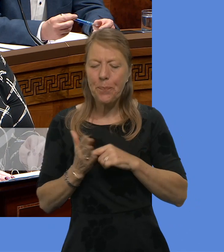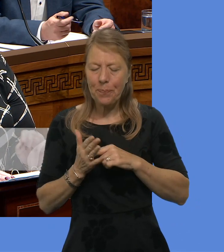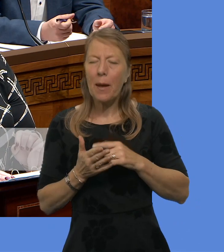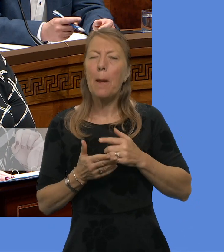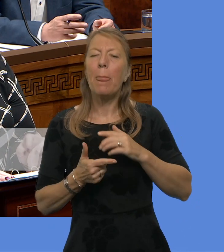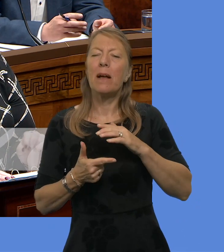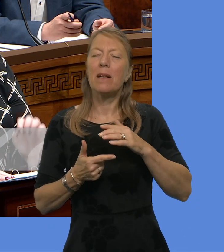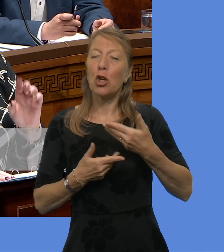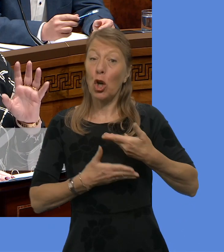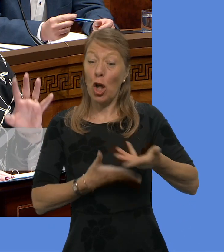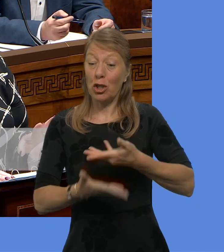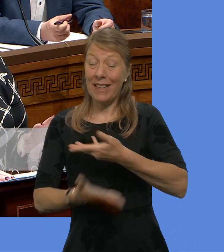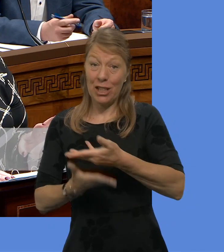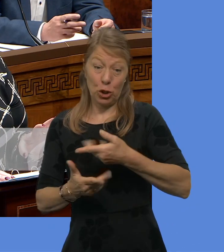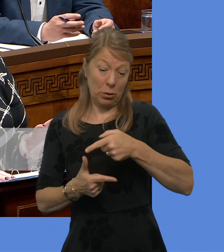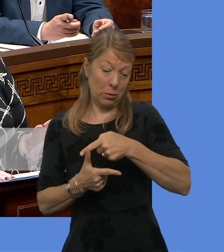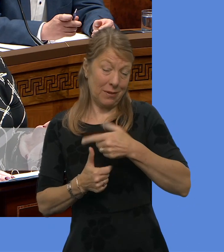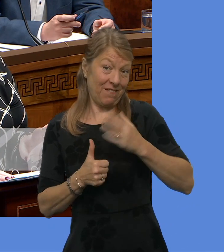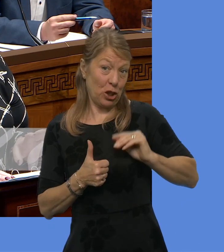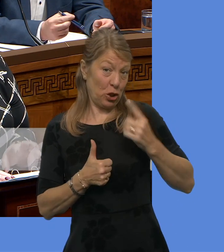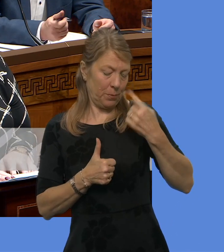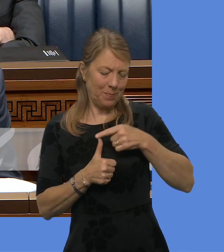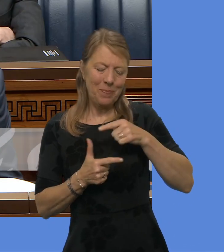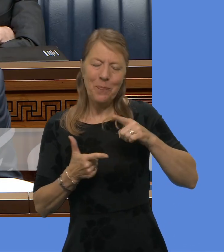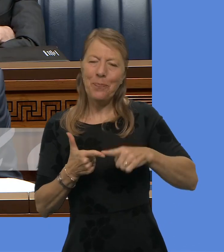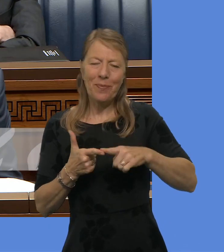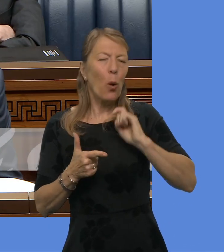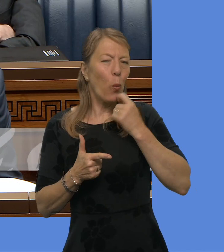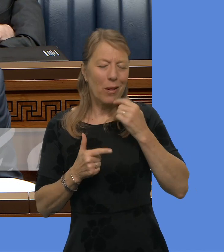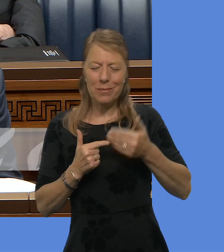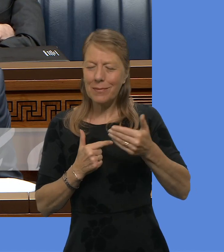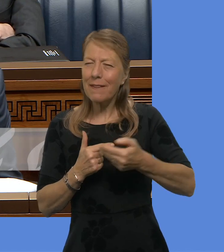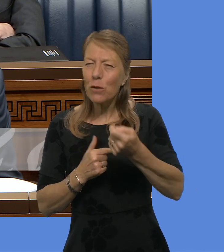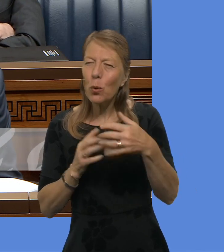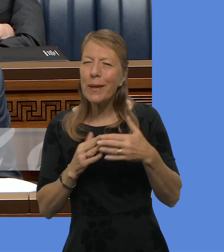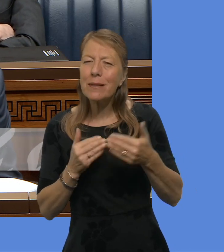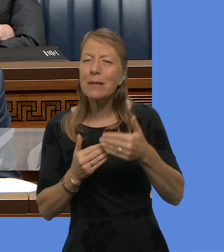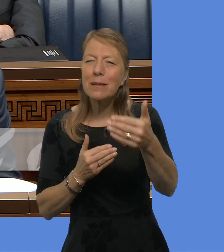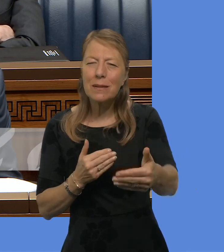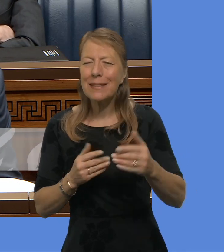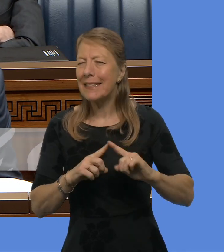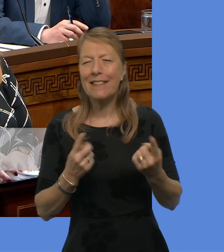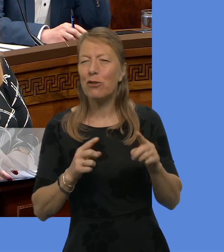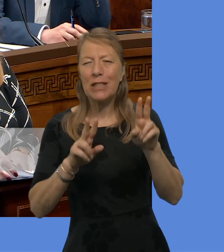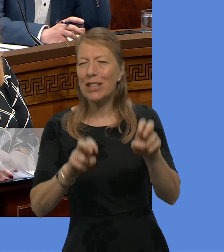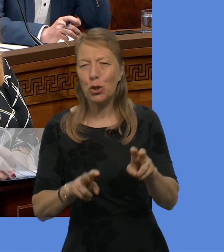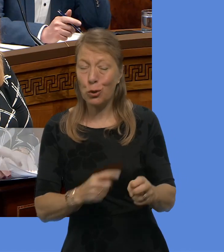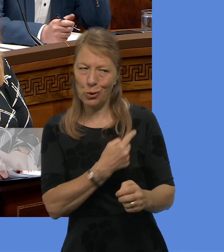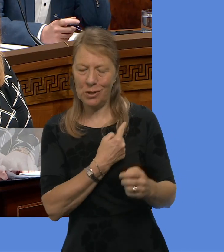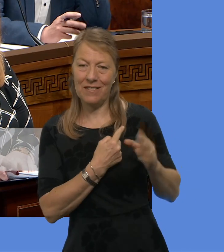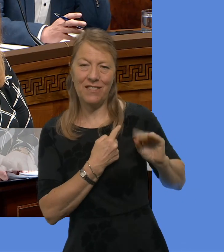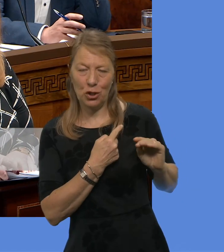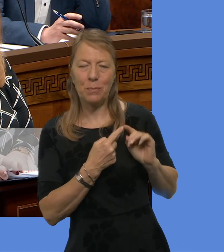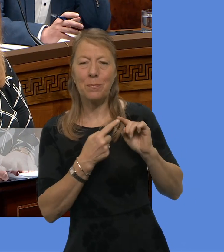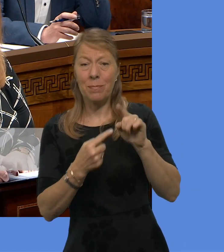weeks, and that will deal with a separate set of issues that need to be addressed before we decide how to go forward. But ultimately, the reassurance I give